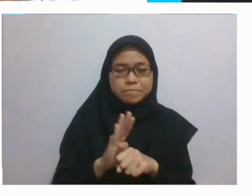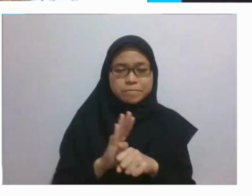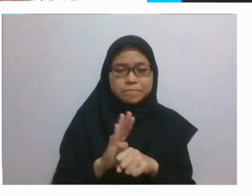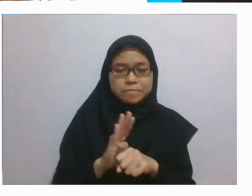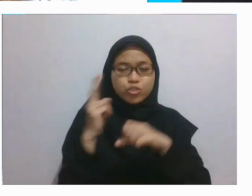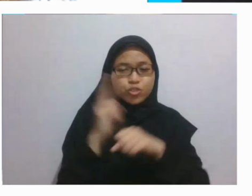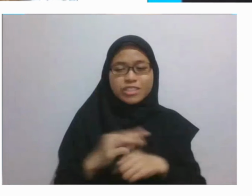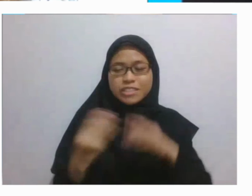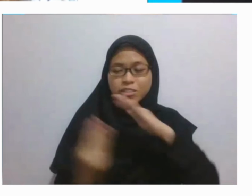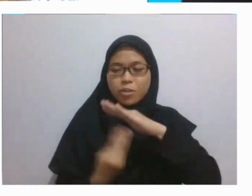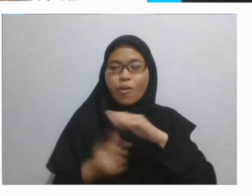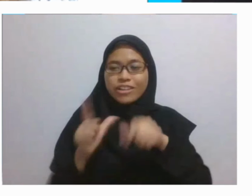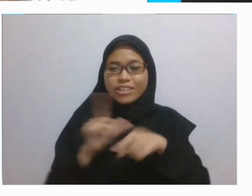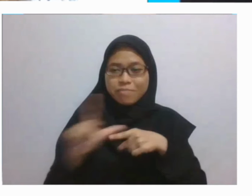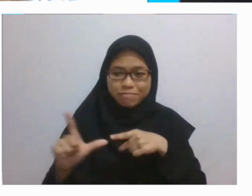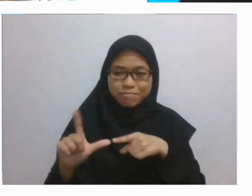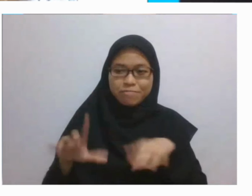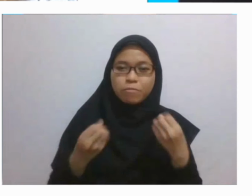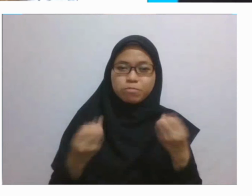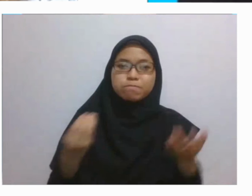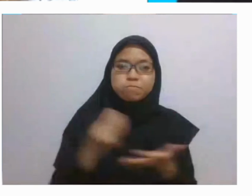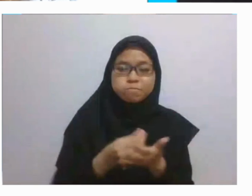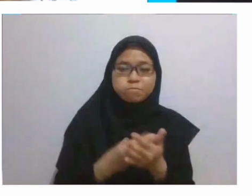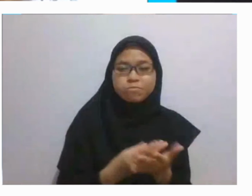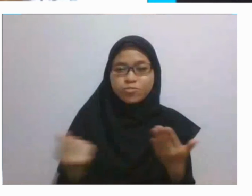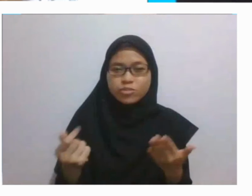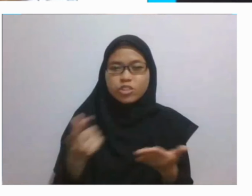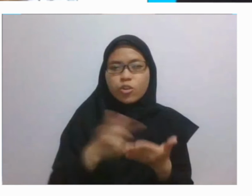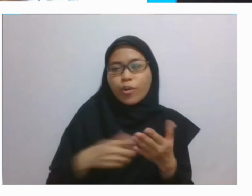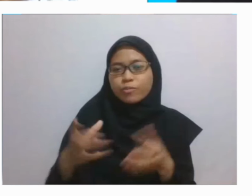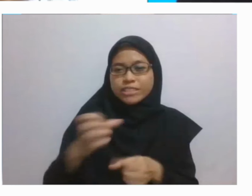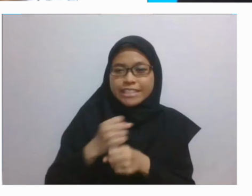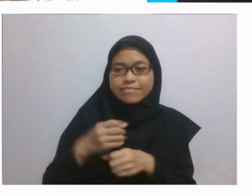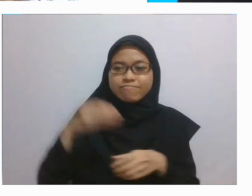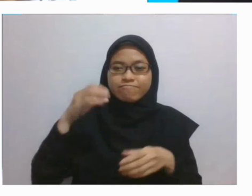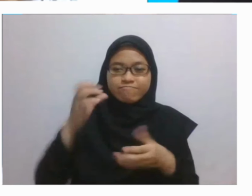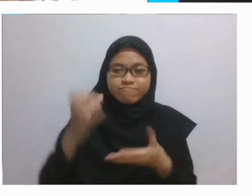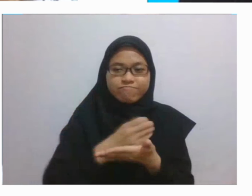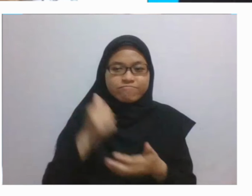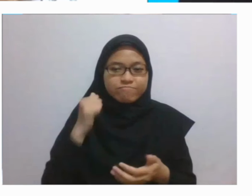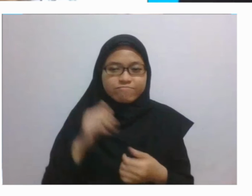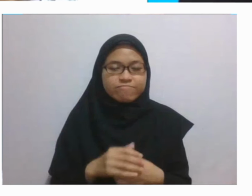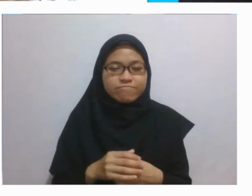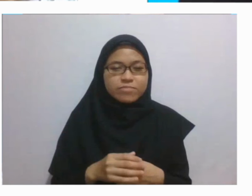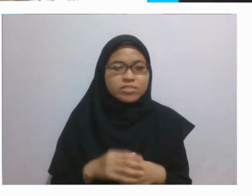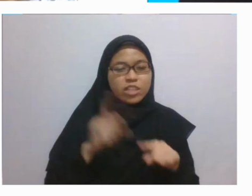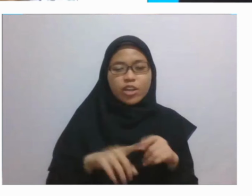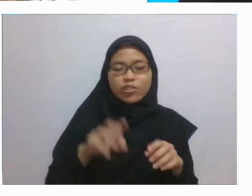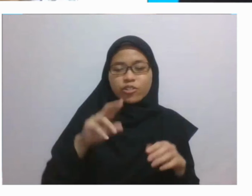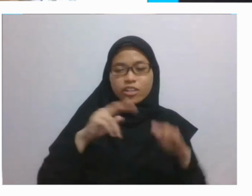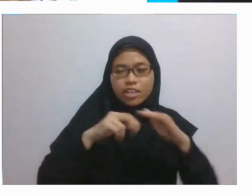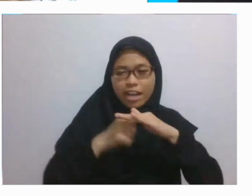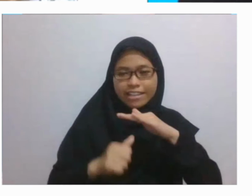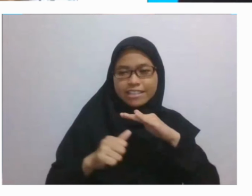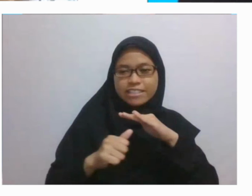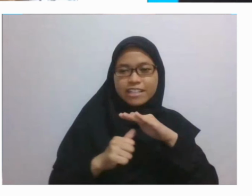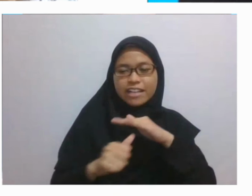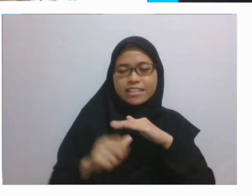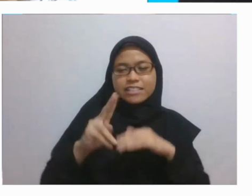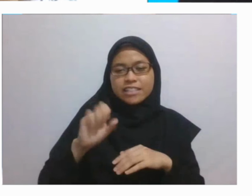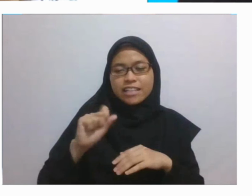line of, you know, how much money are we spending, what are we getting back from it, and this can't be underestimated in terms of its